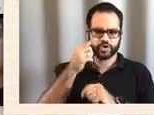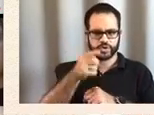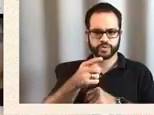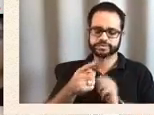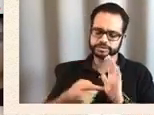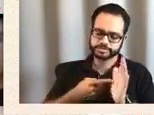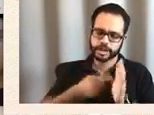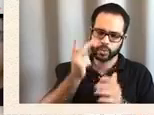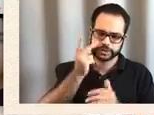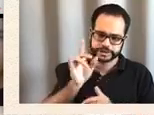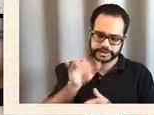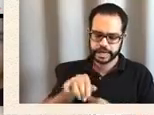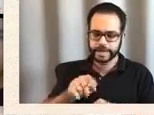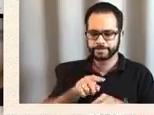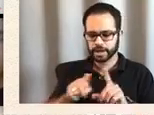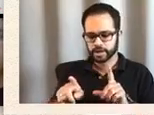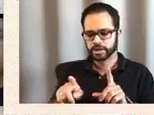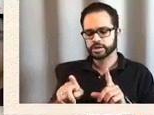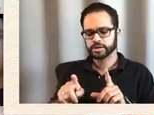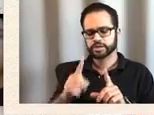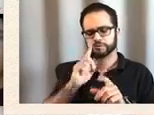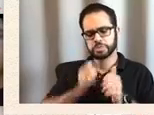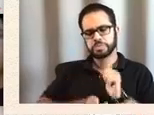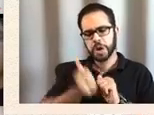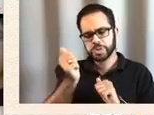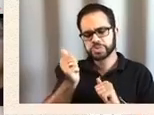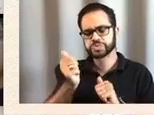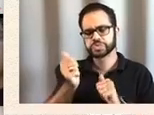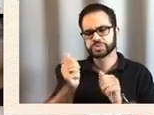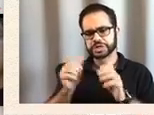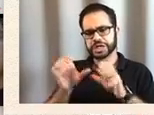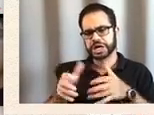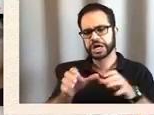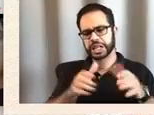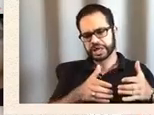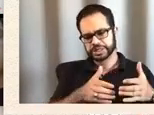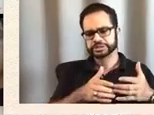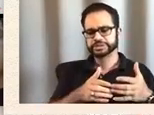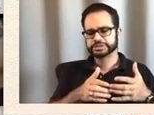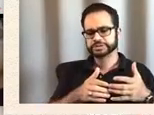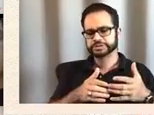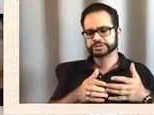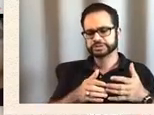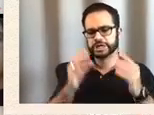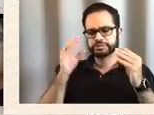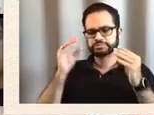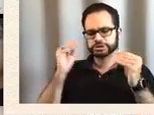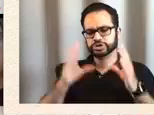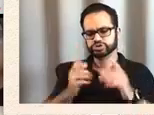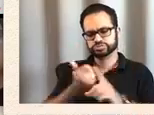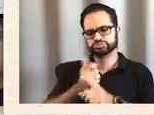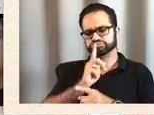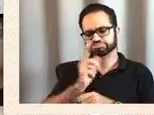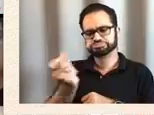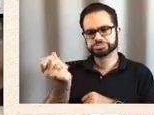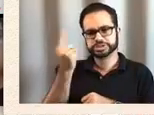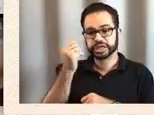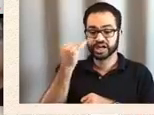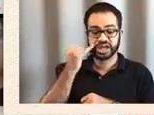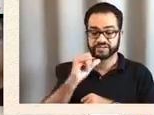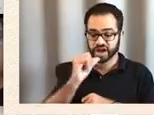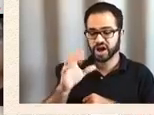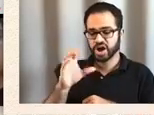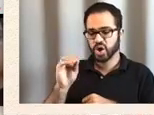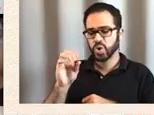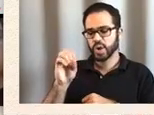those. But for the most part, professors are pretty understanding, and when they're not, OAS can get involved and